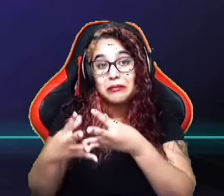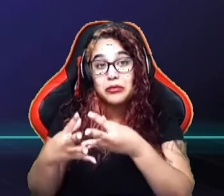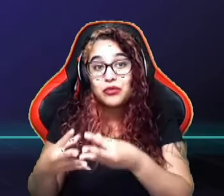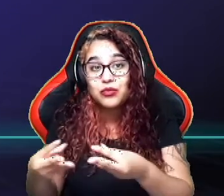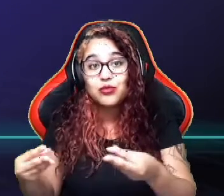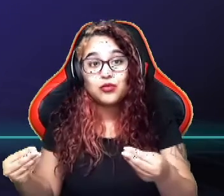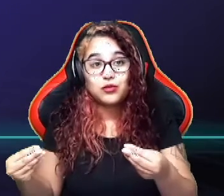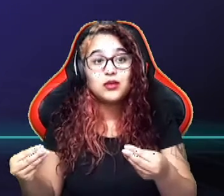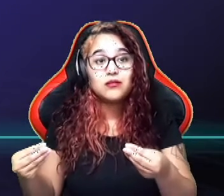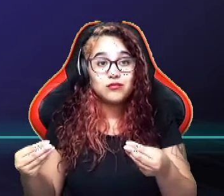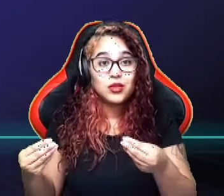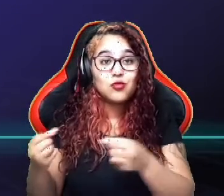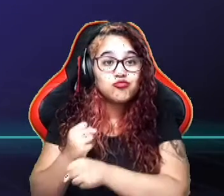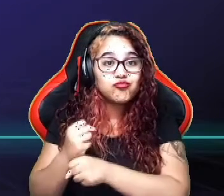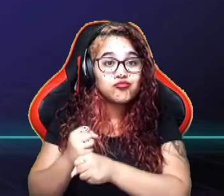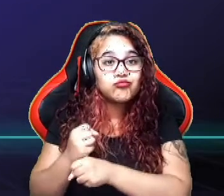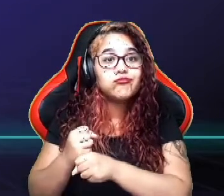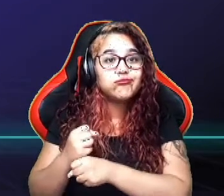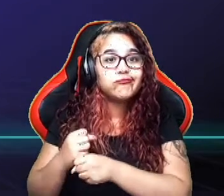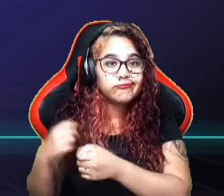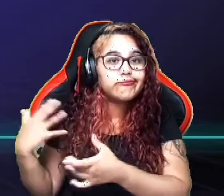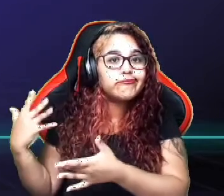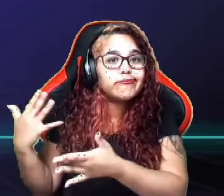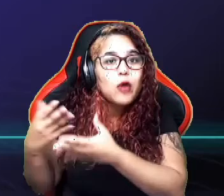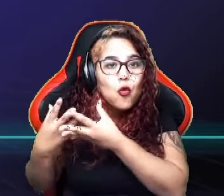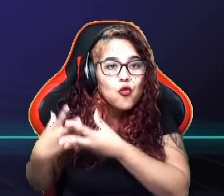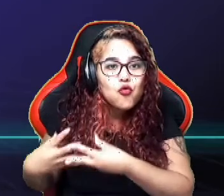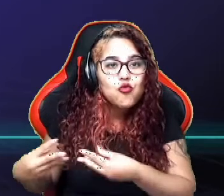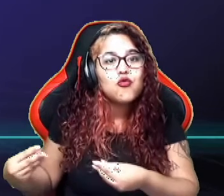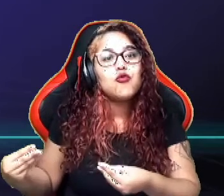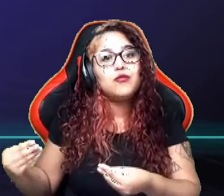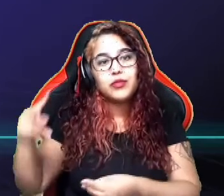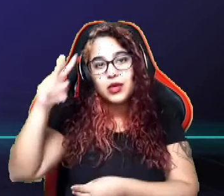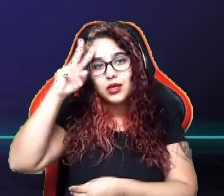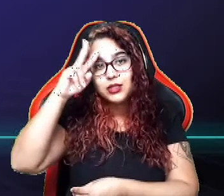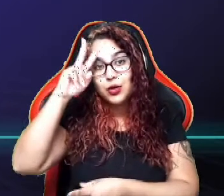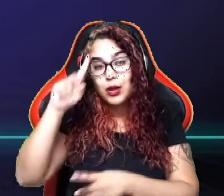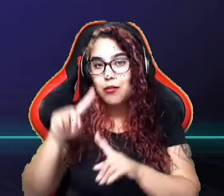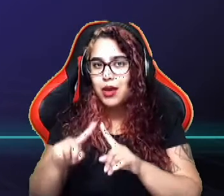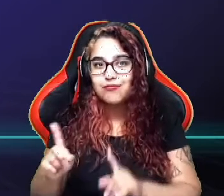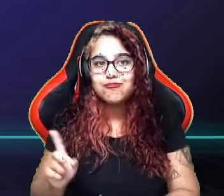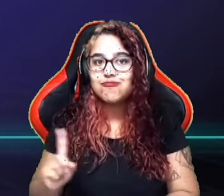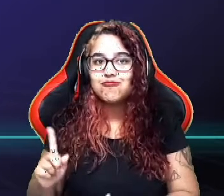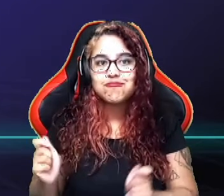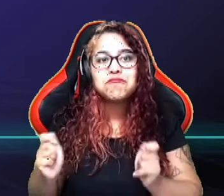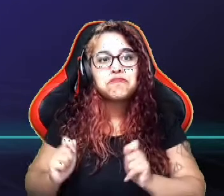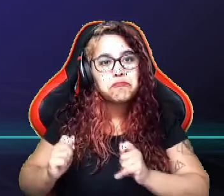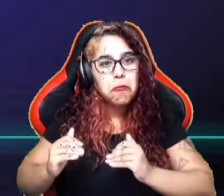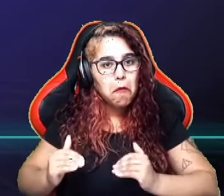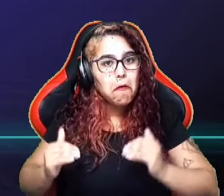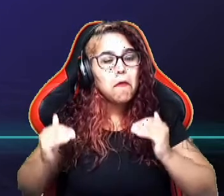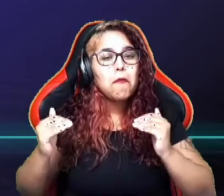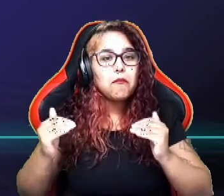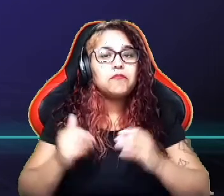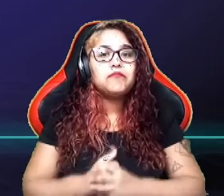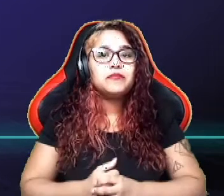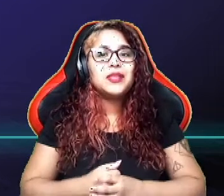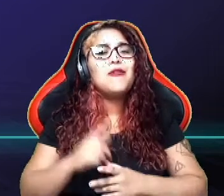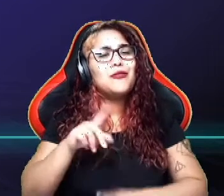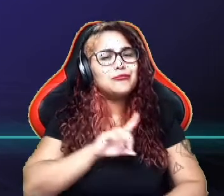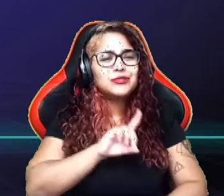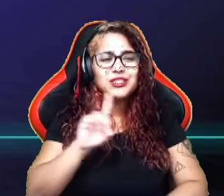games could have been lost. Well, it's been many years after all, hasn't it? And as Renato said, it